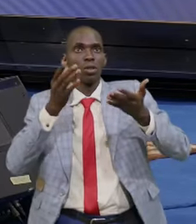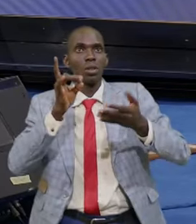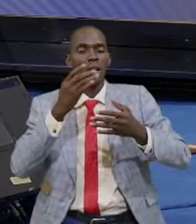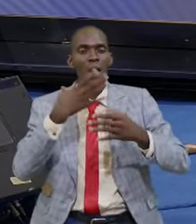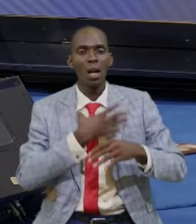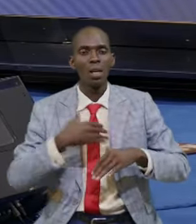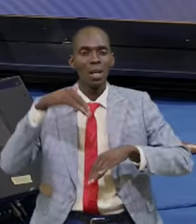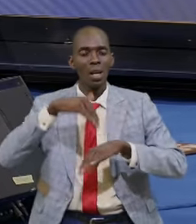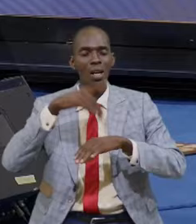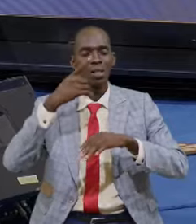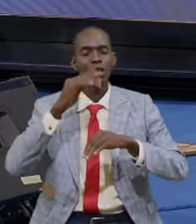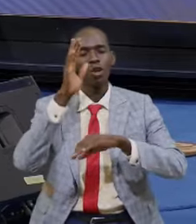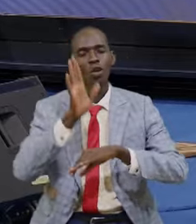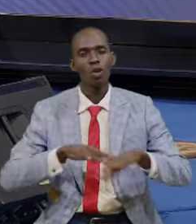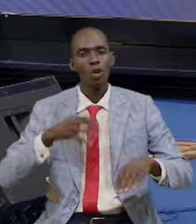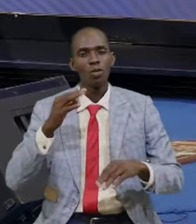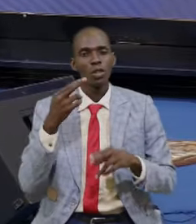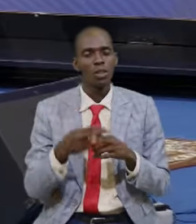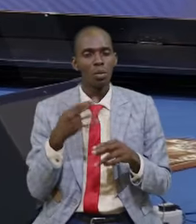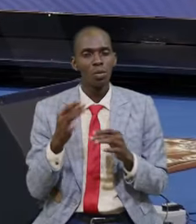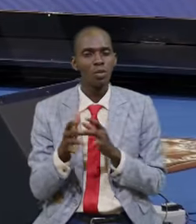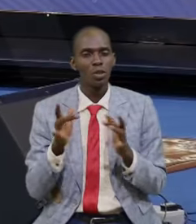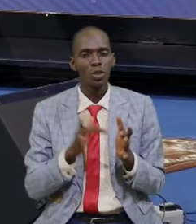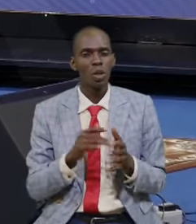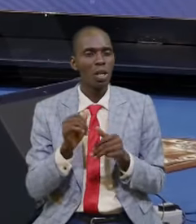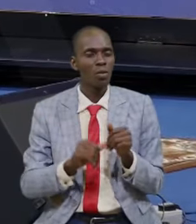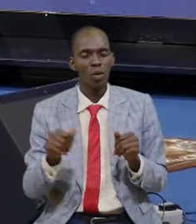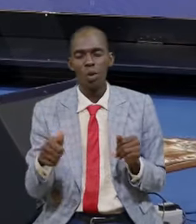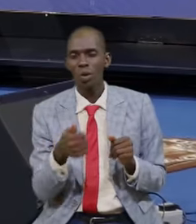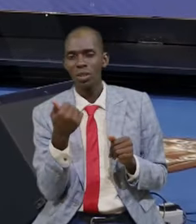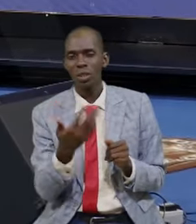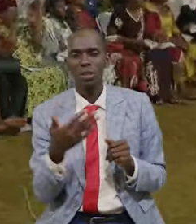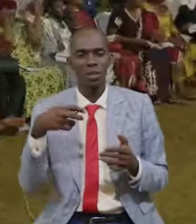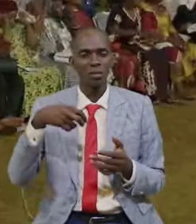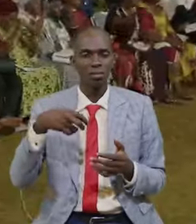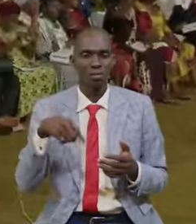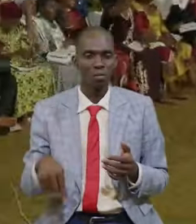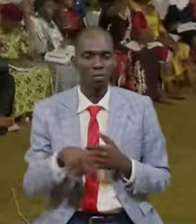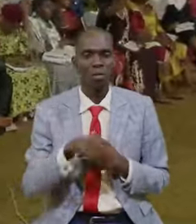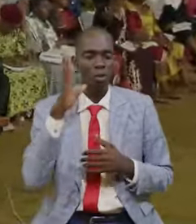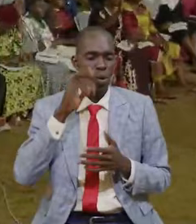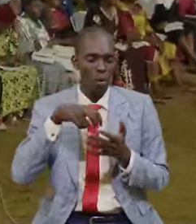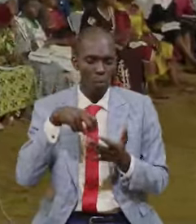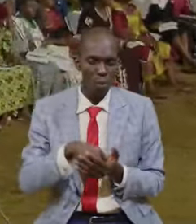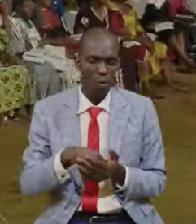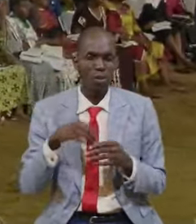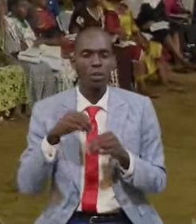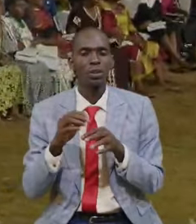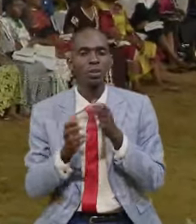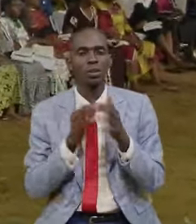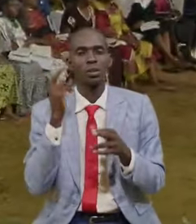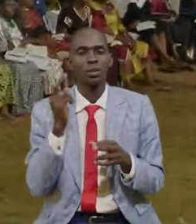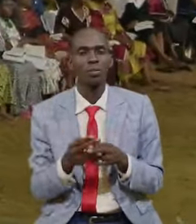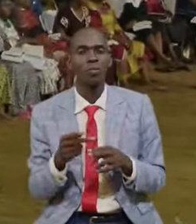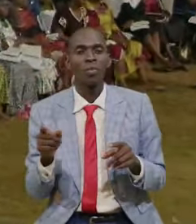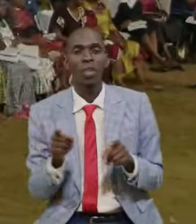name of Jesus, every other knee will bow in Jesus' name. As you give your life